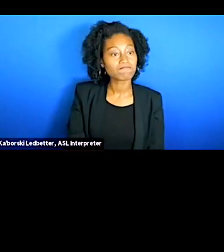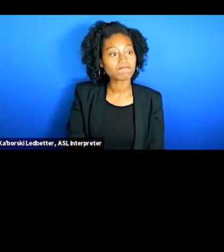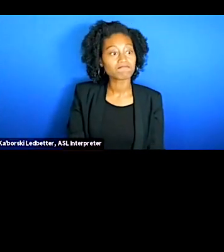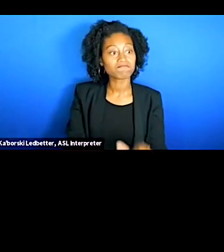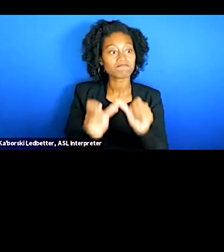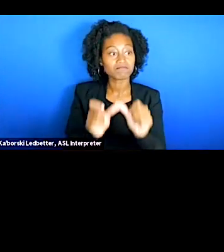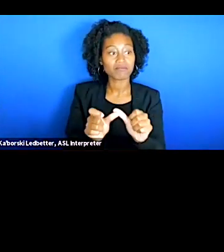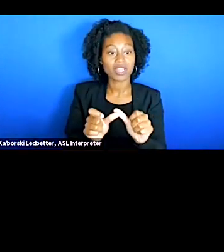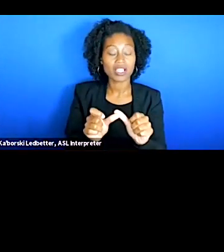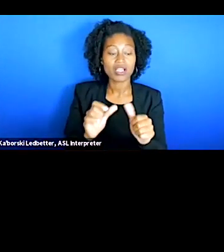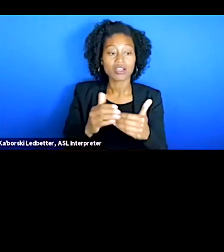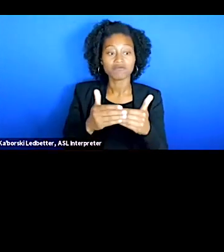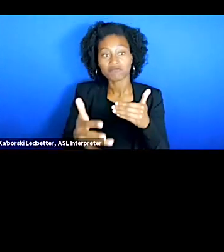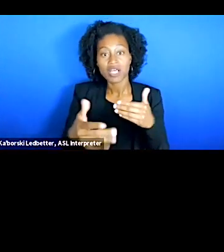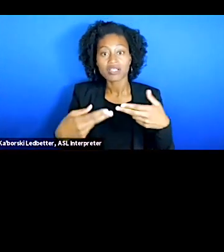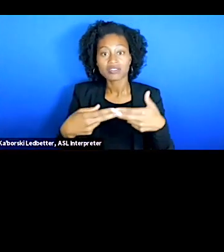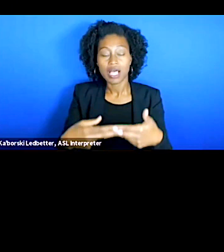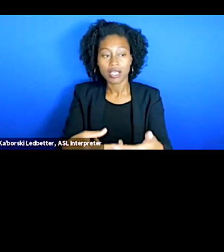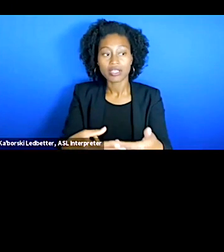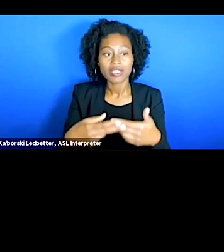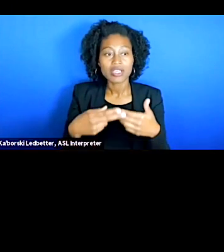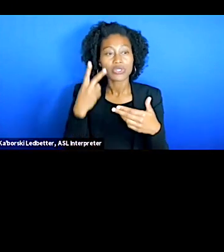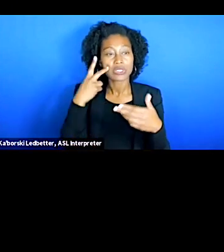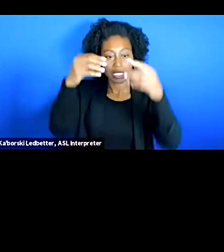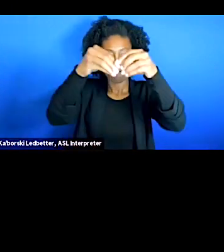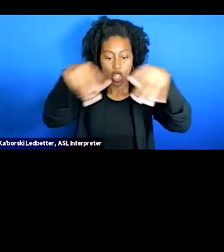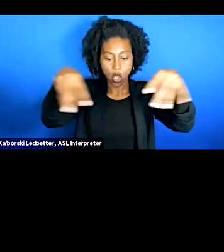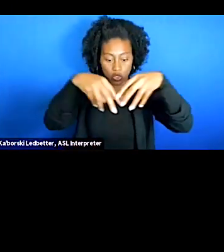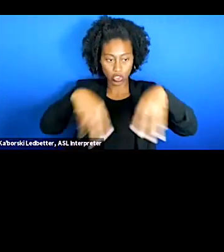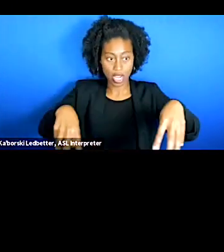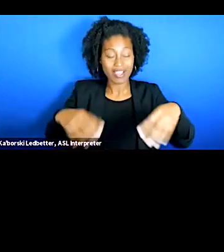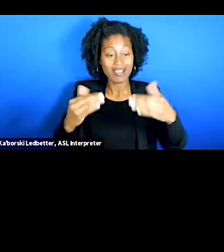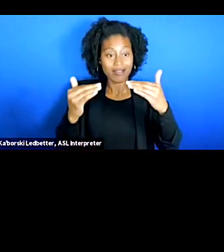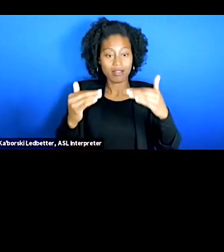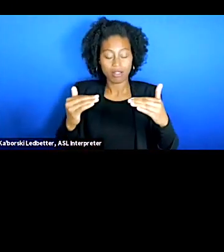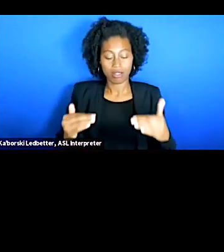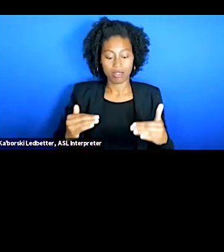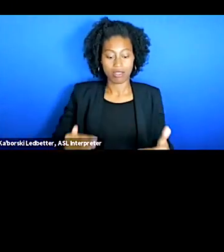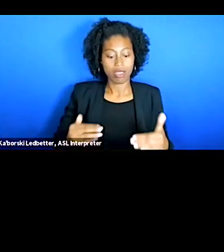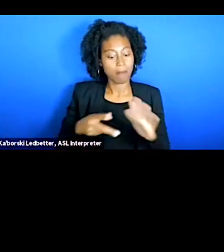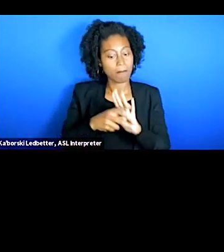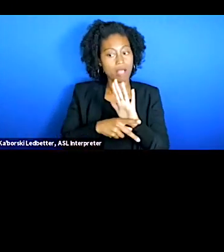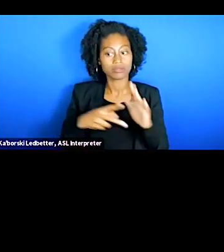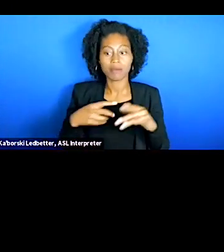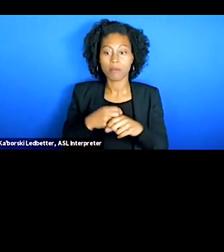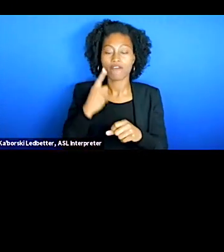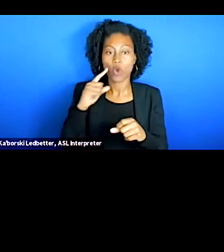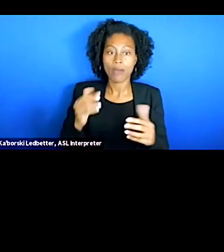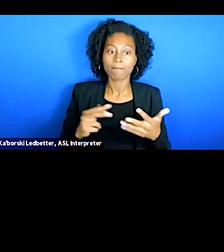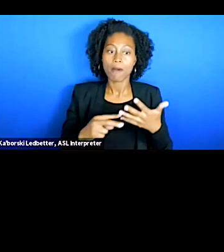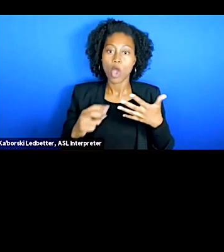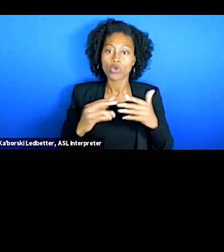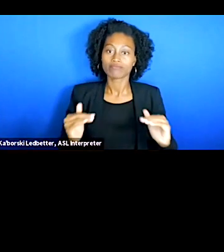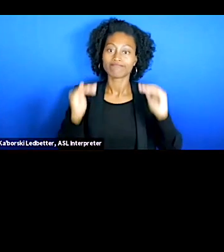Continuing the previous slide's flowchart, my team and I next created a policy brief for promoting women of color in